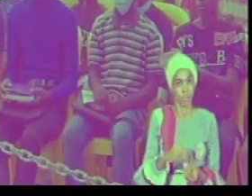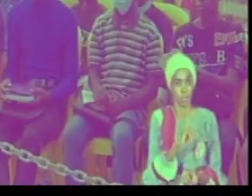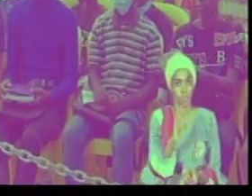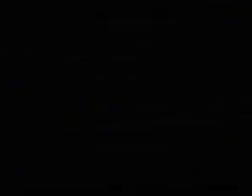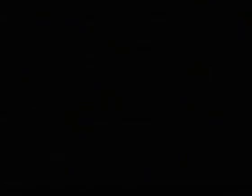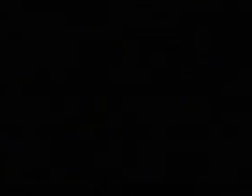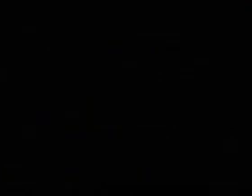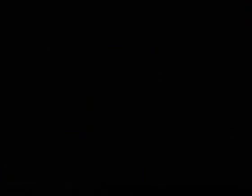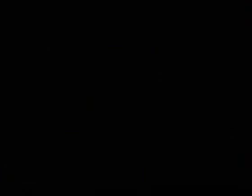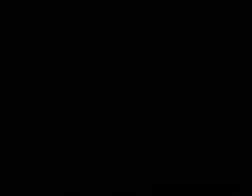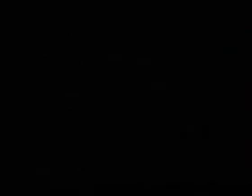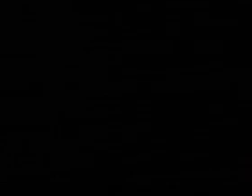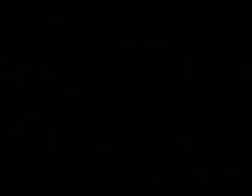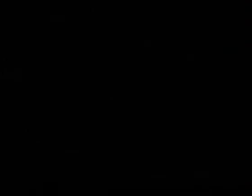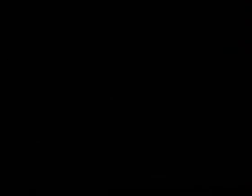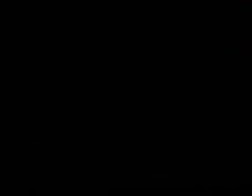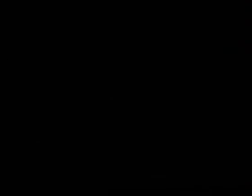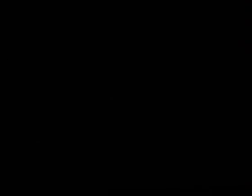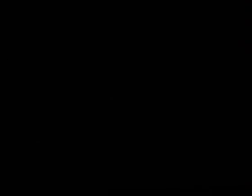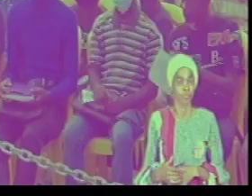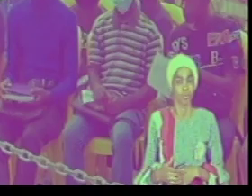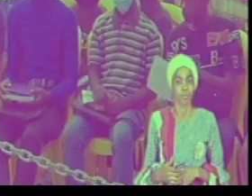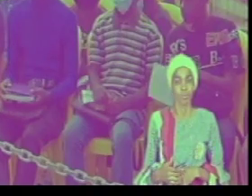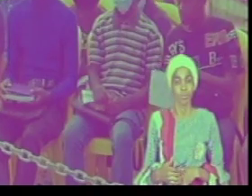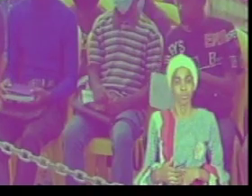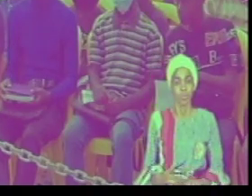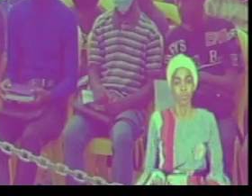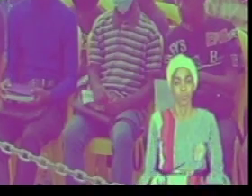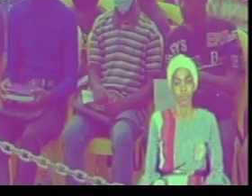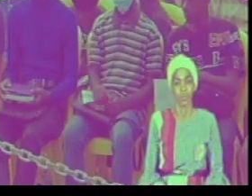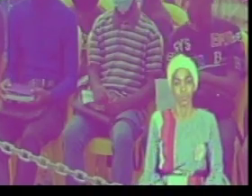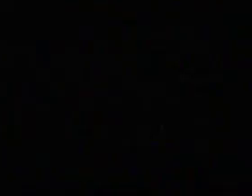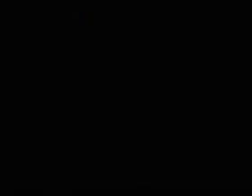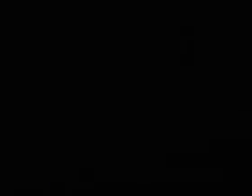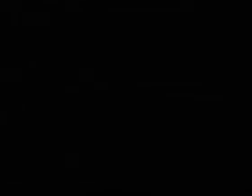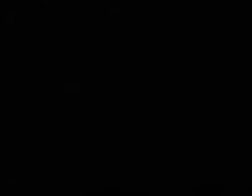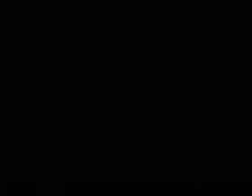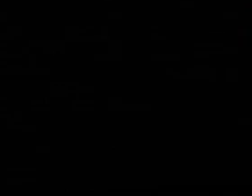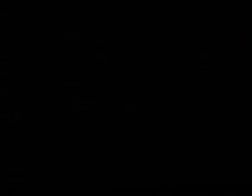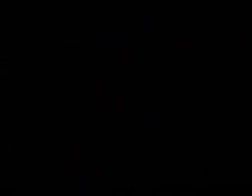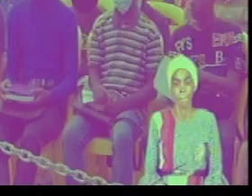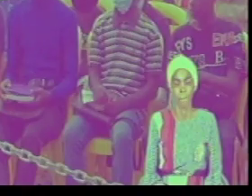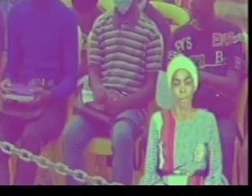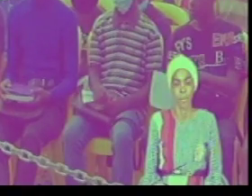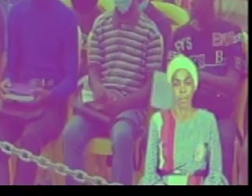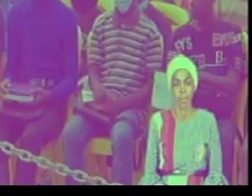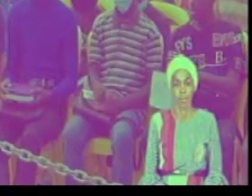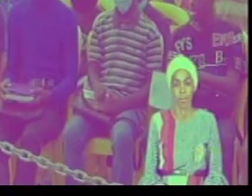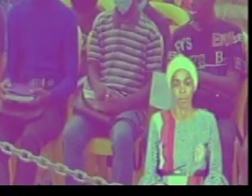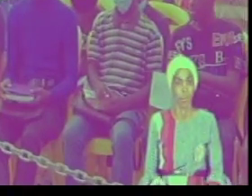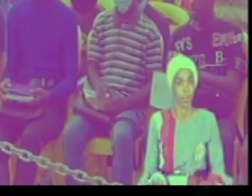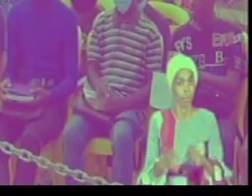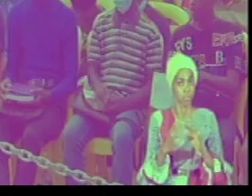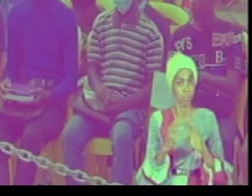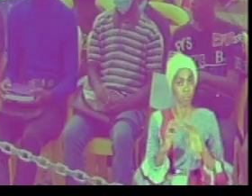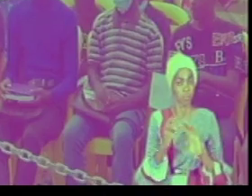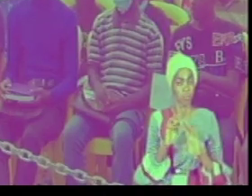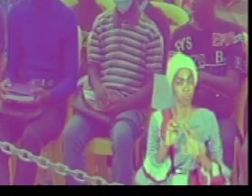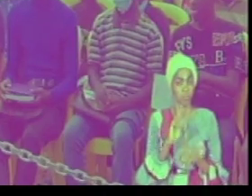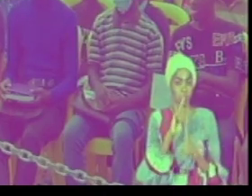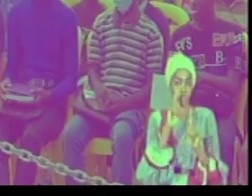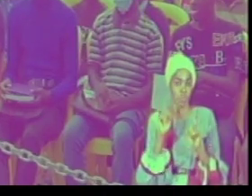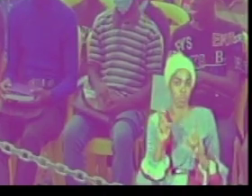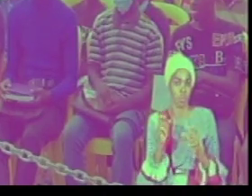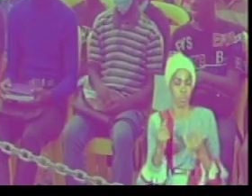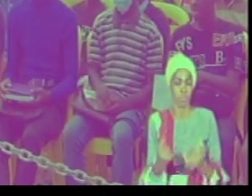is co-presenters in addressing those questions. Online questions now. A couple of